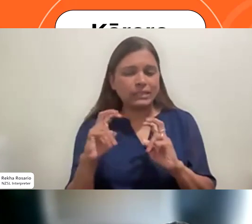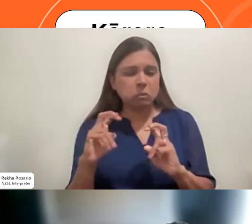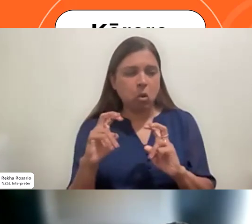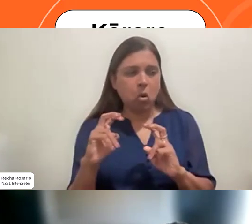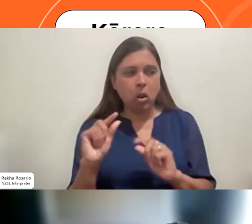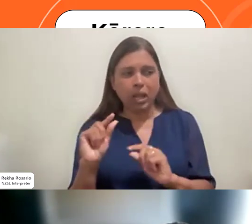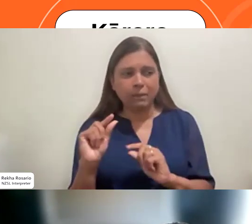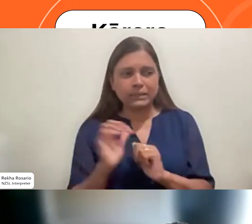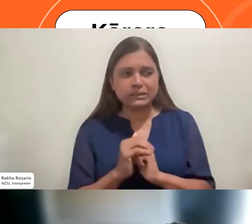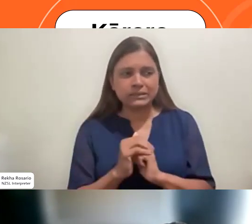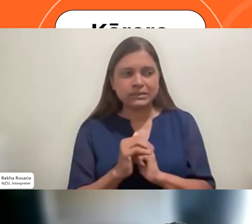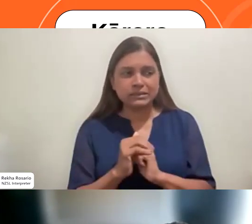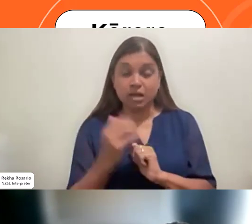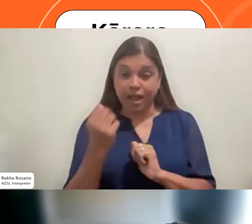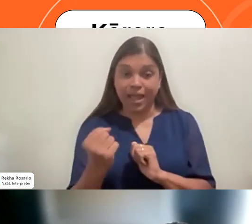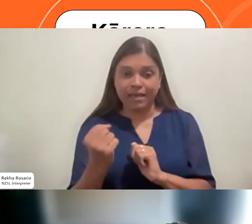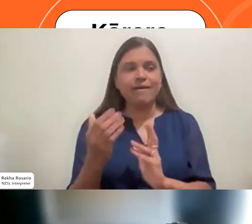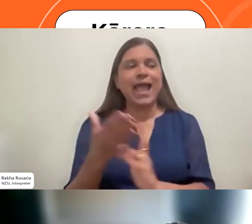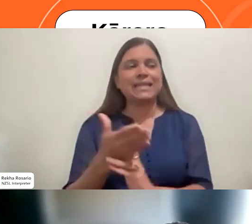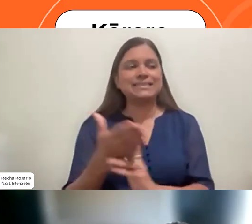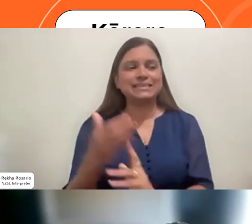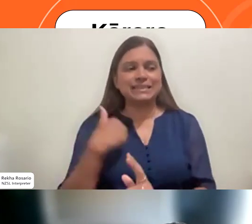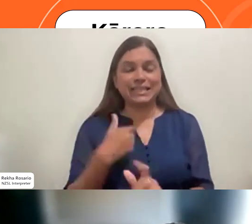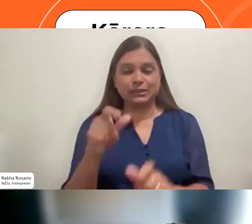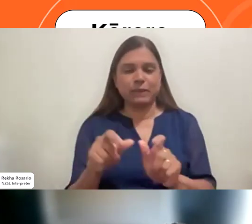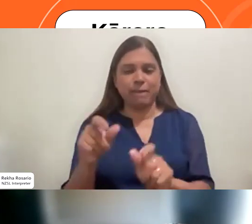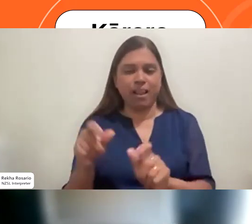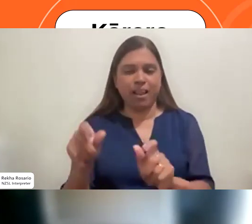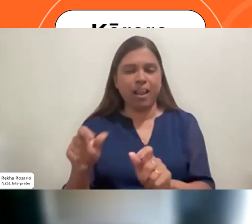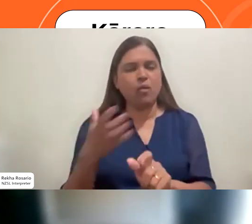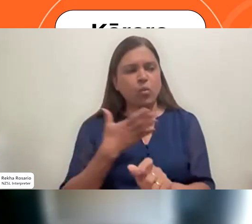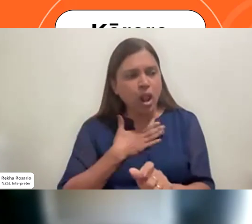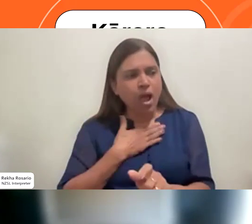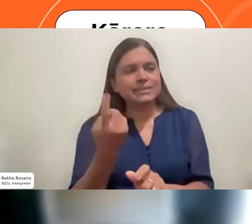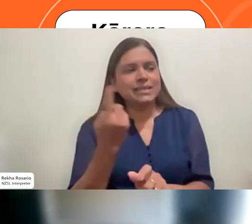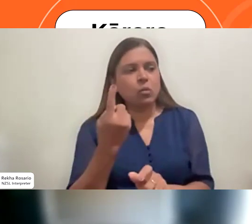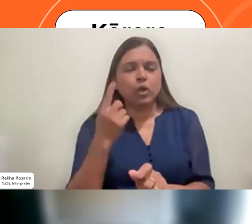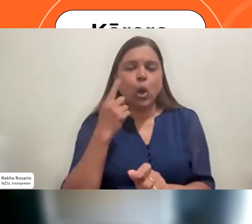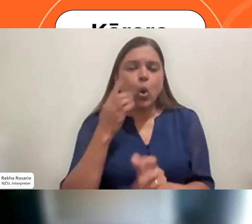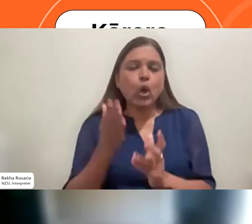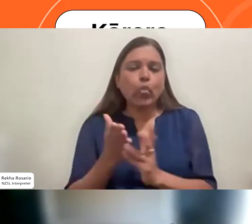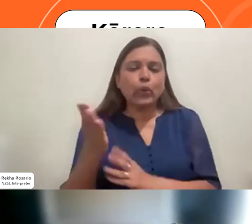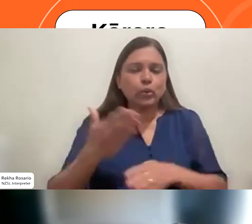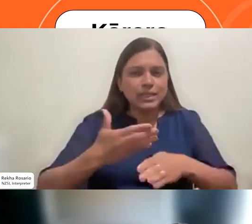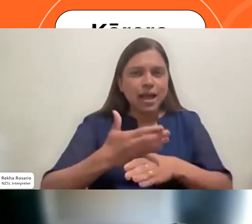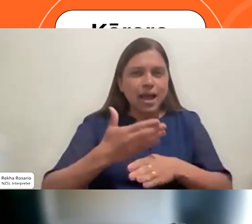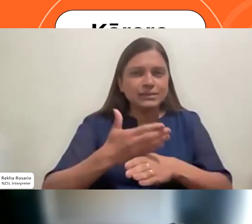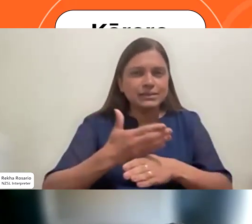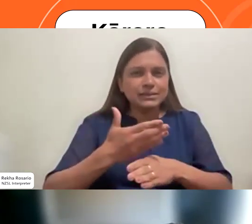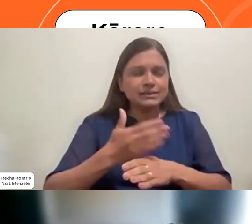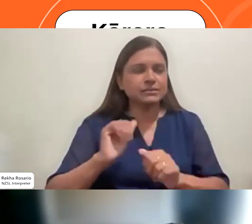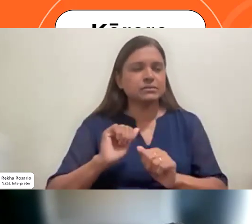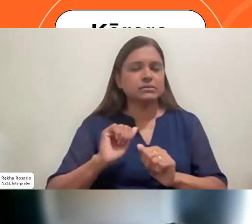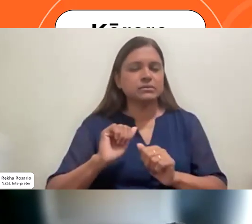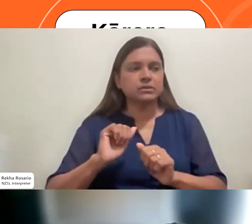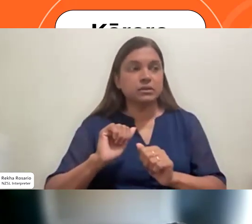people who have access needs to run through the tasks, record those